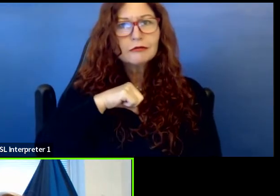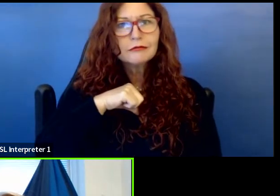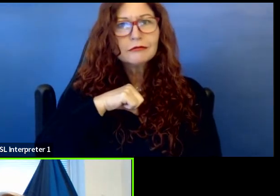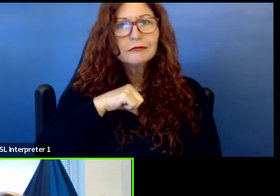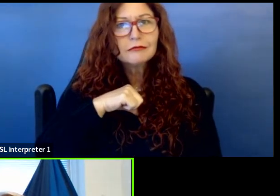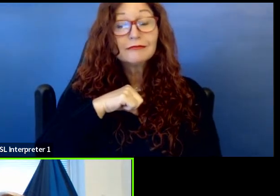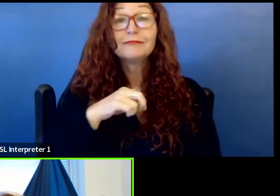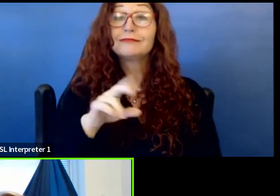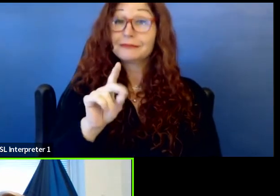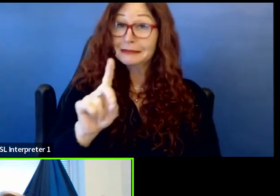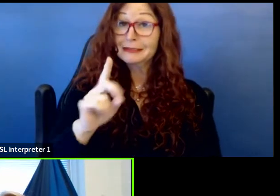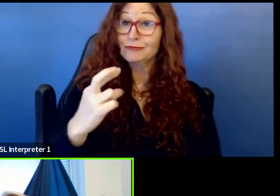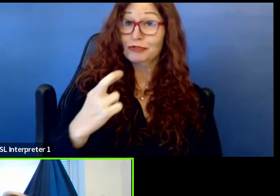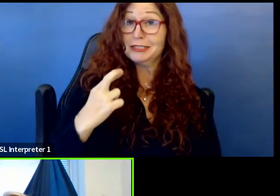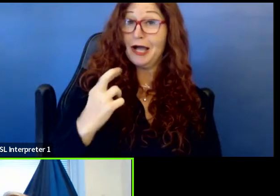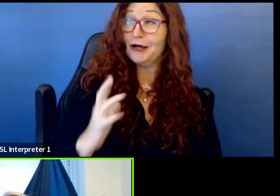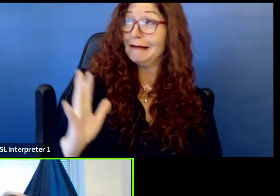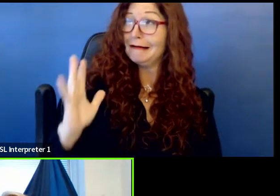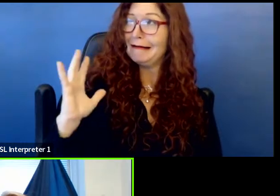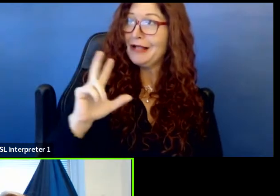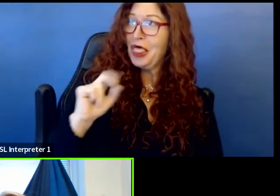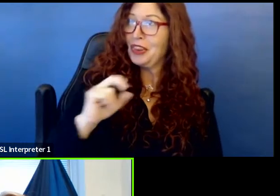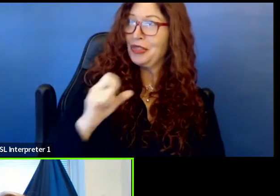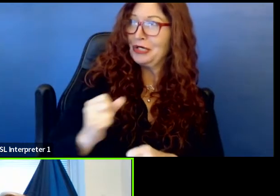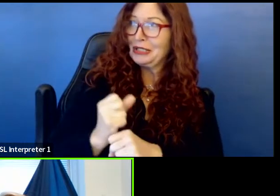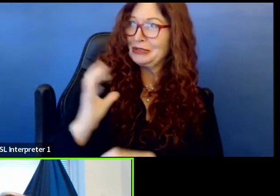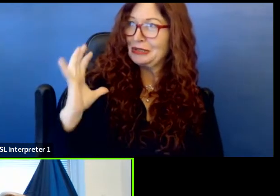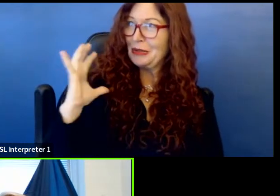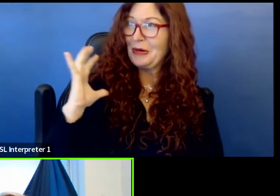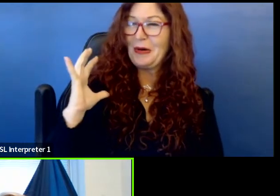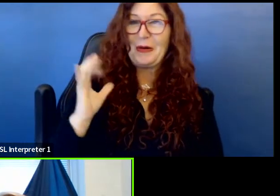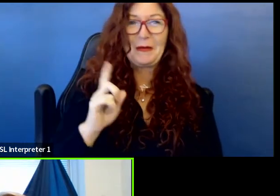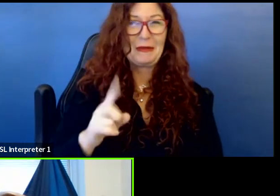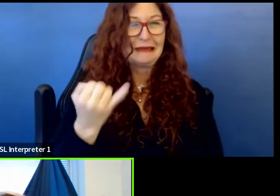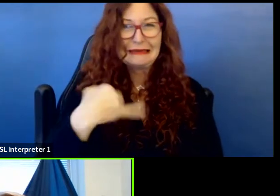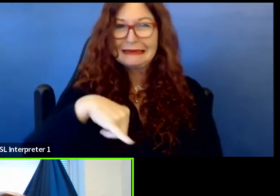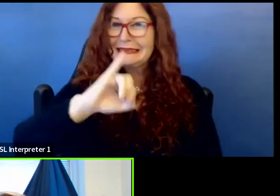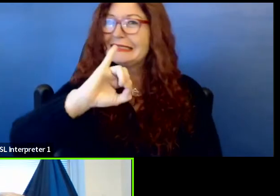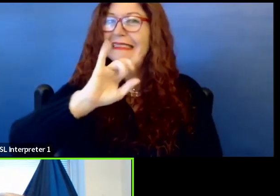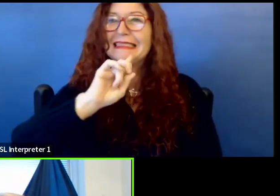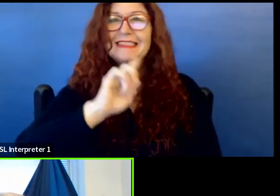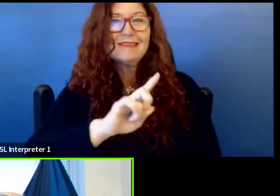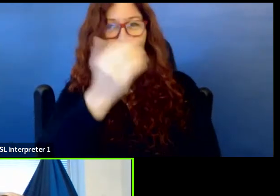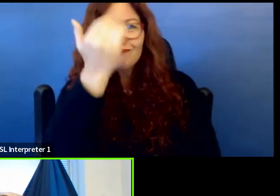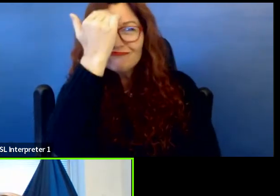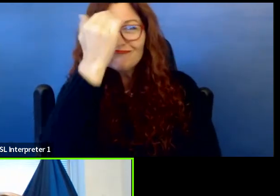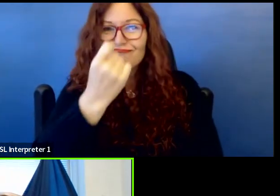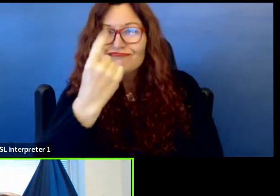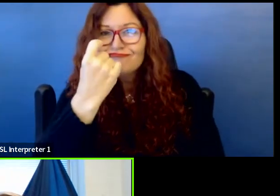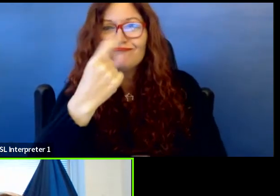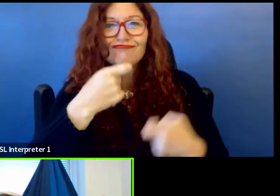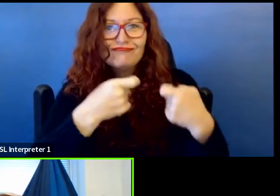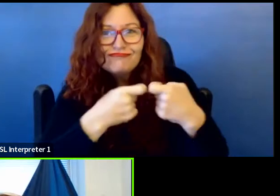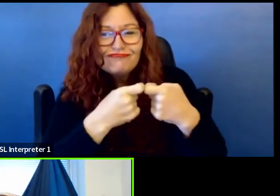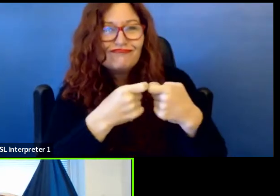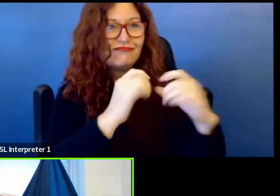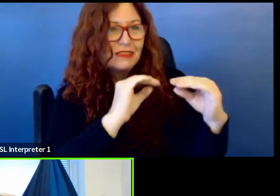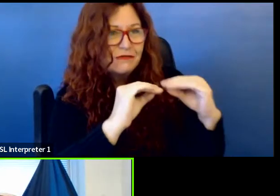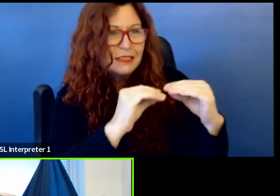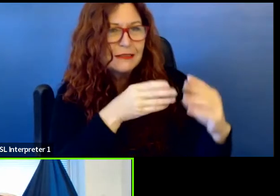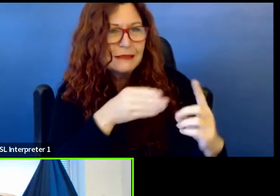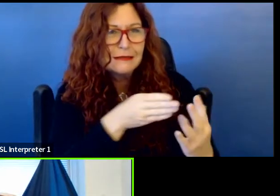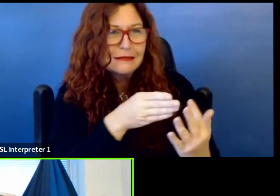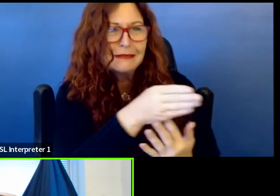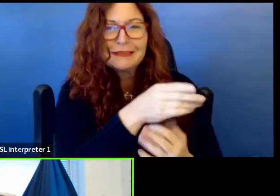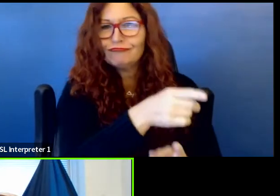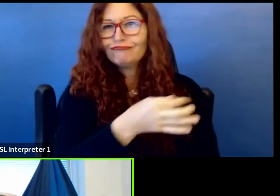retiring 30 years ago it's clear to me that one's an electrician always an electrician of course and unfortunately no industry is